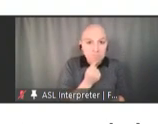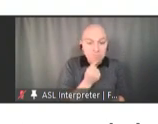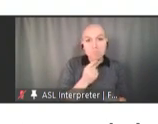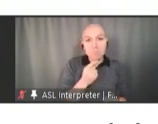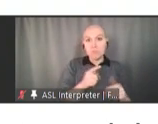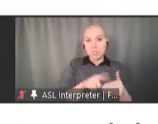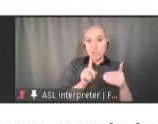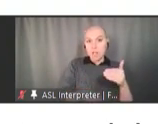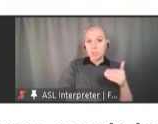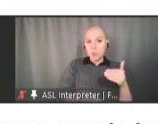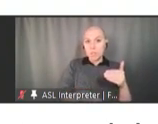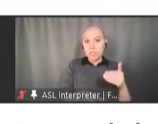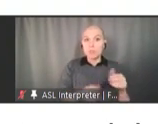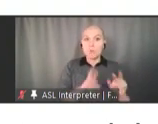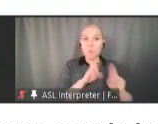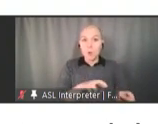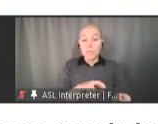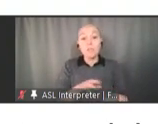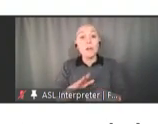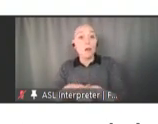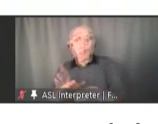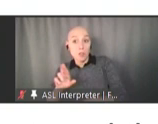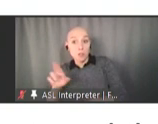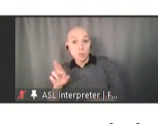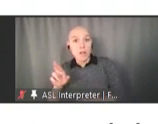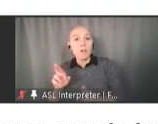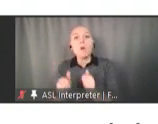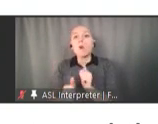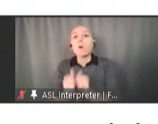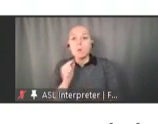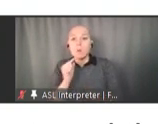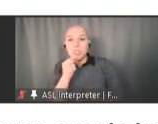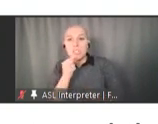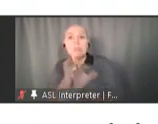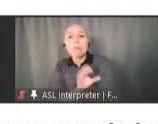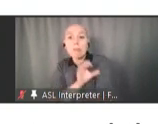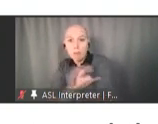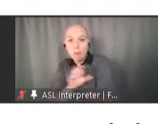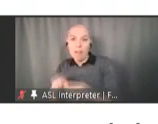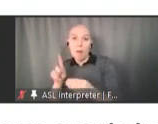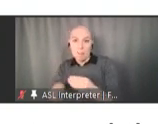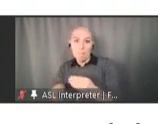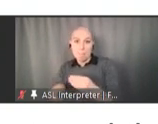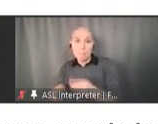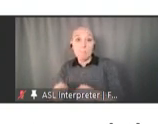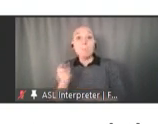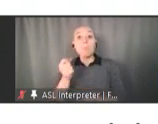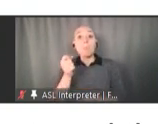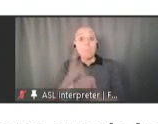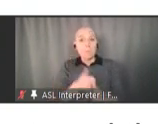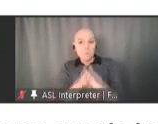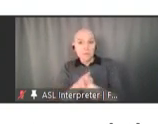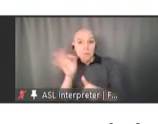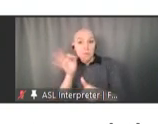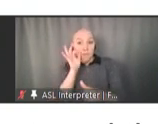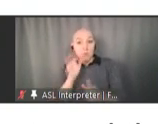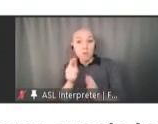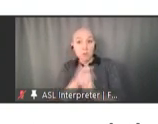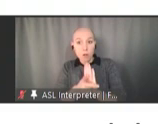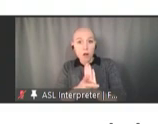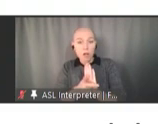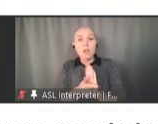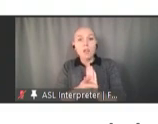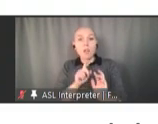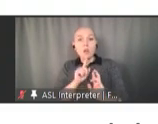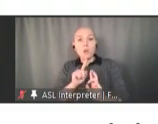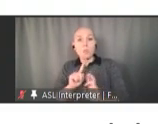the table on the right lists the top 10 serious clinical outcomes. Per federal law, serious reports include reports of